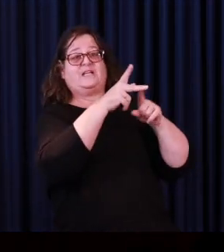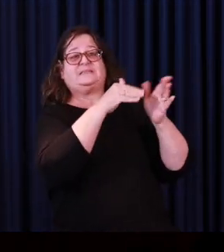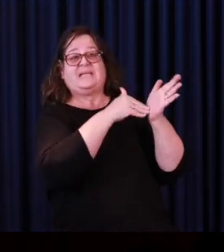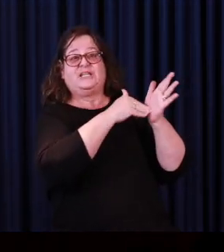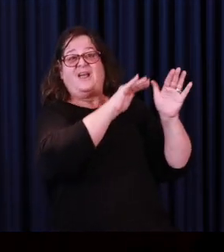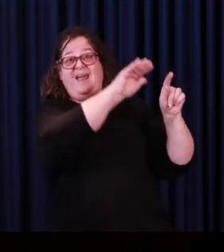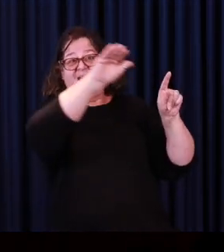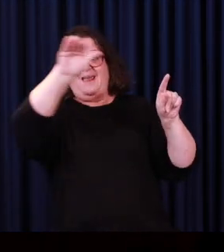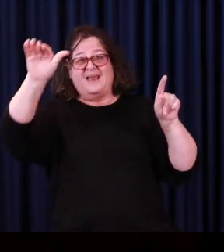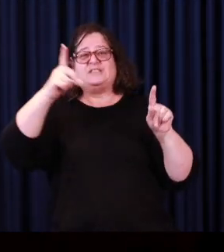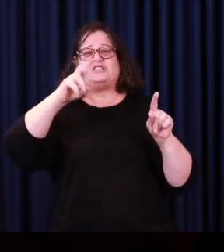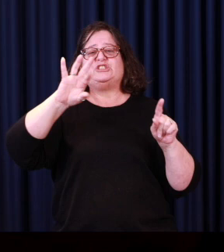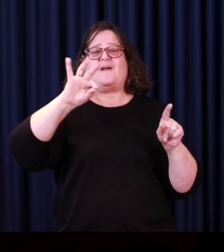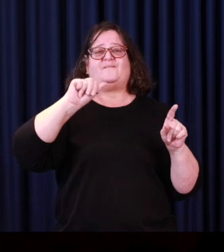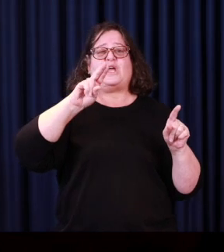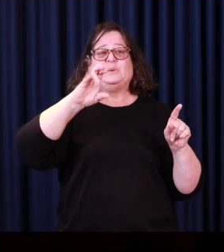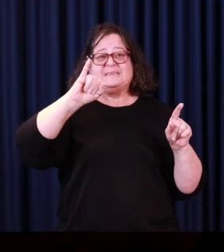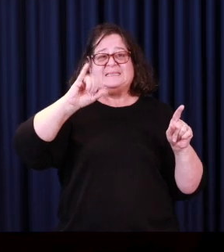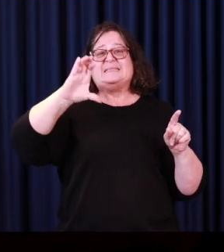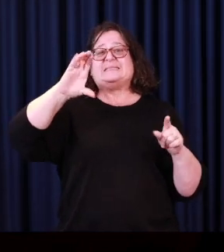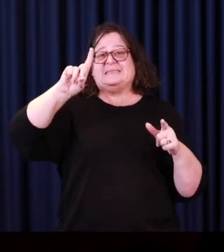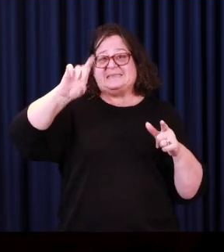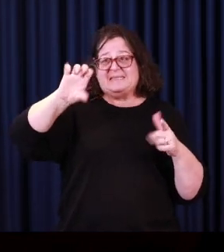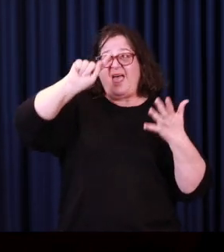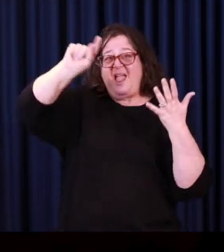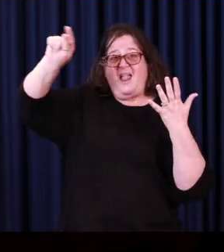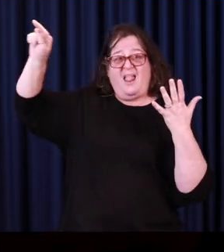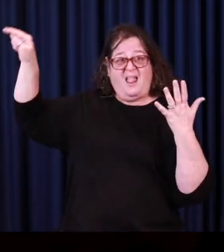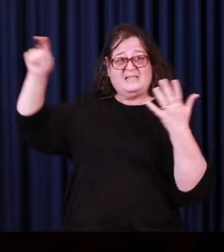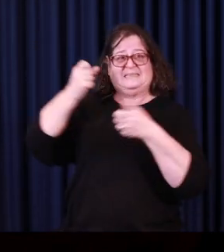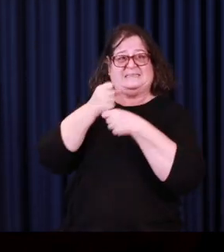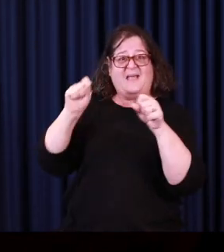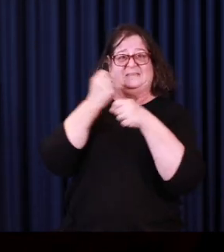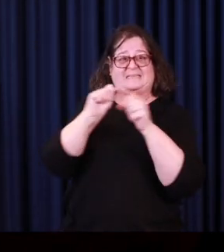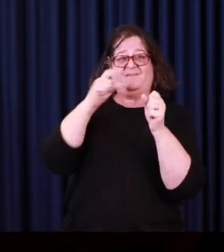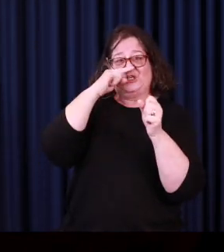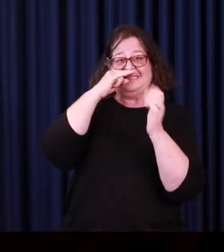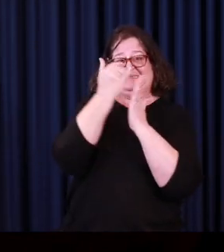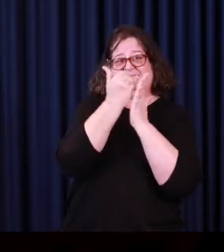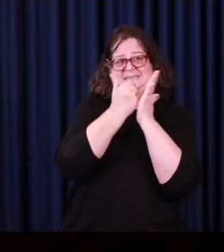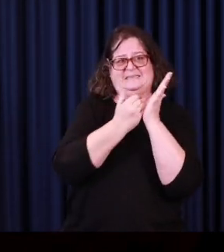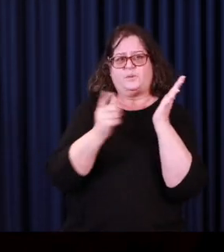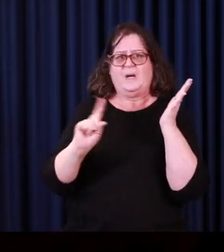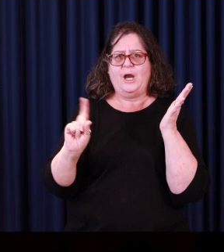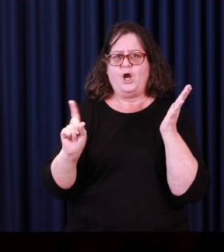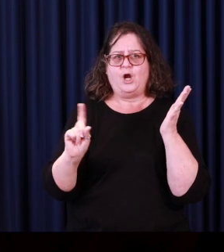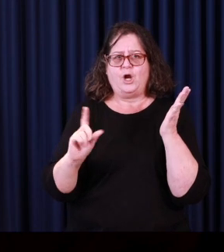CDC on down, saying that the safest place for kids to be is in